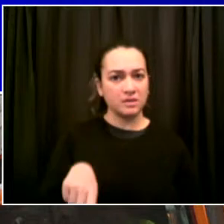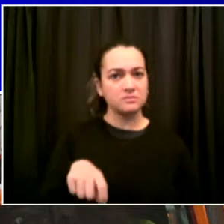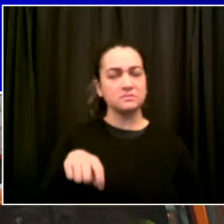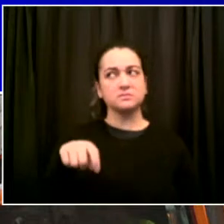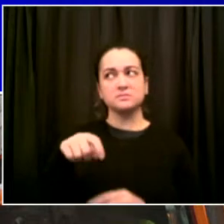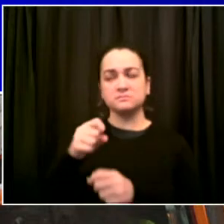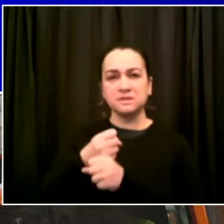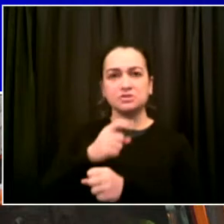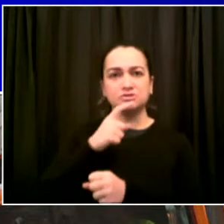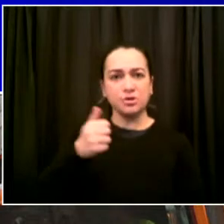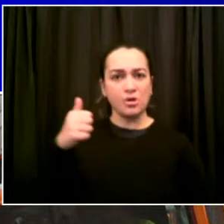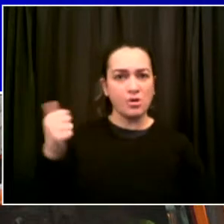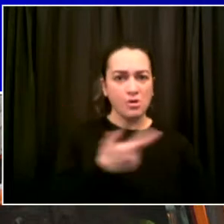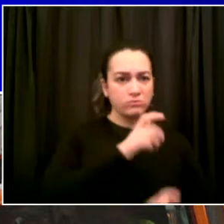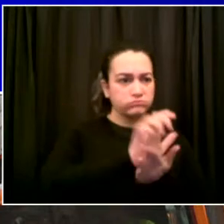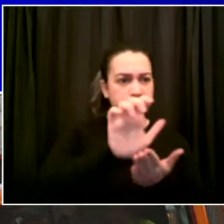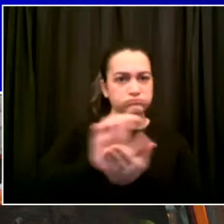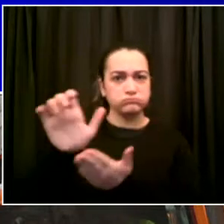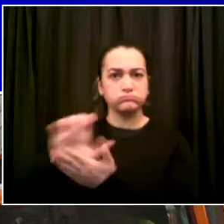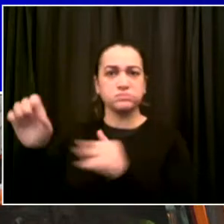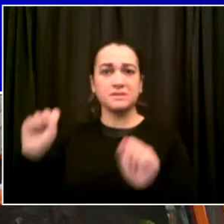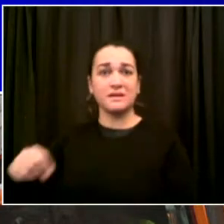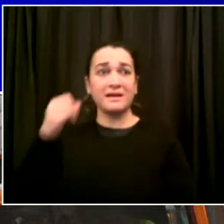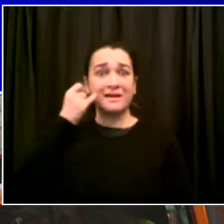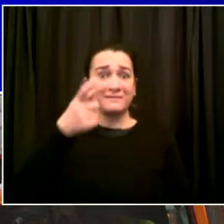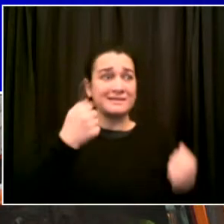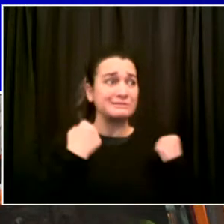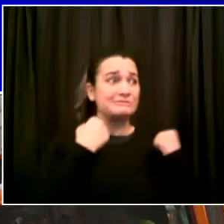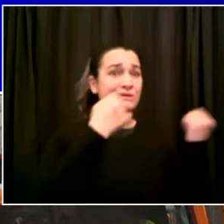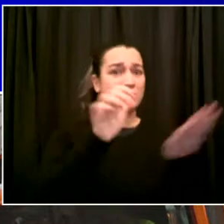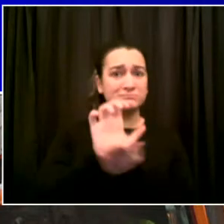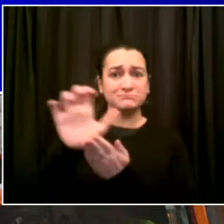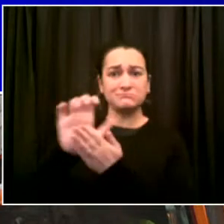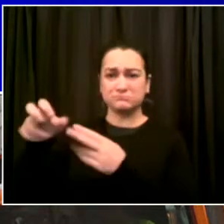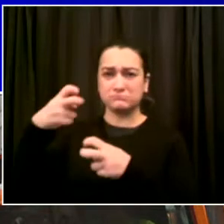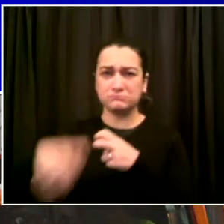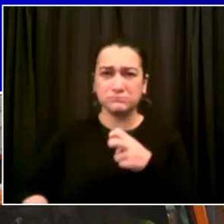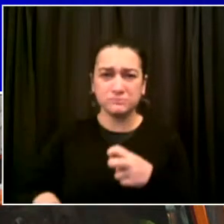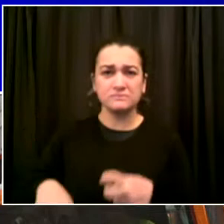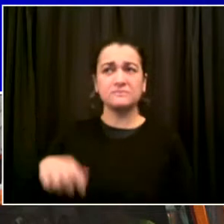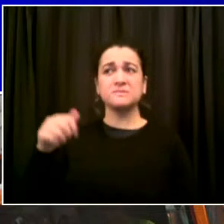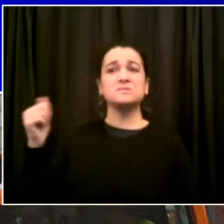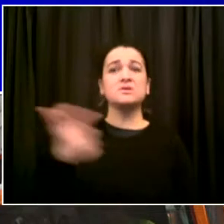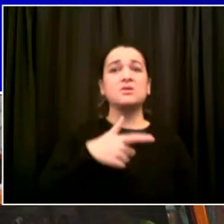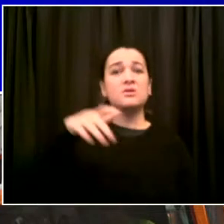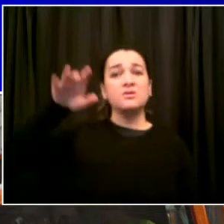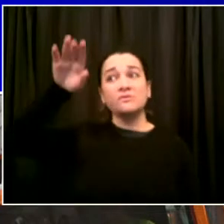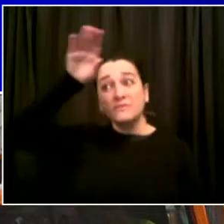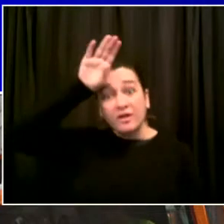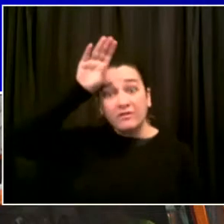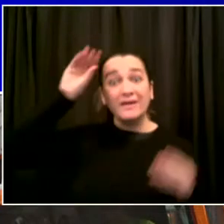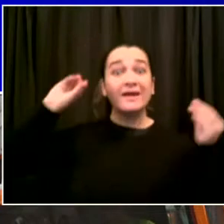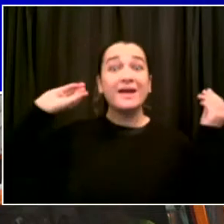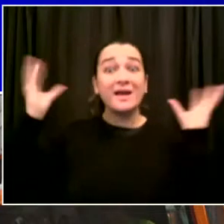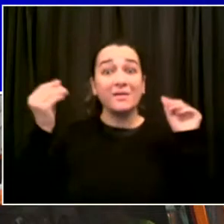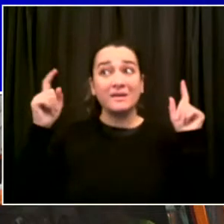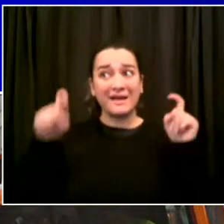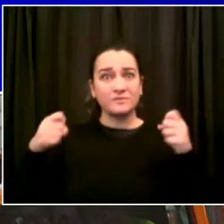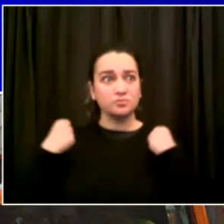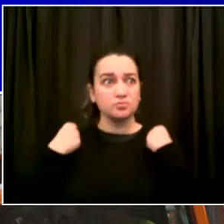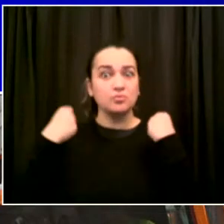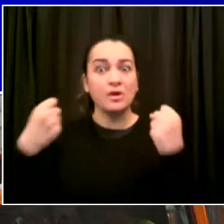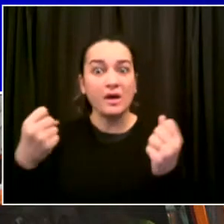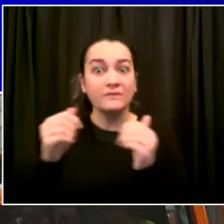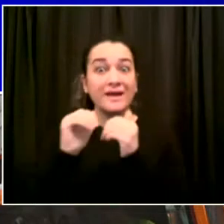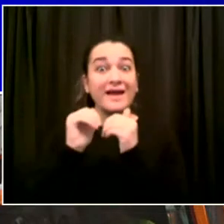vehicles will be out there. Health-related vehicles will be out there, ambulances, etc. Essential services, people delivering food, that kind of